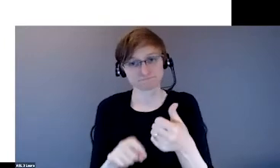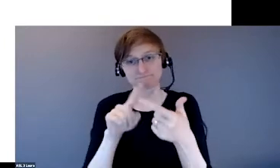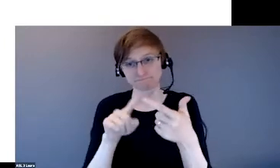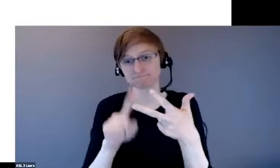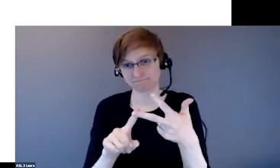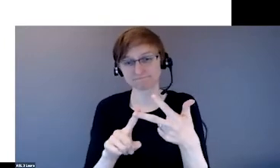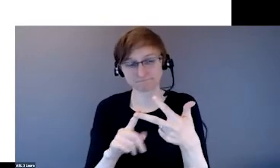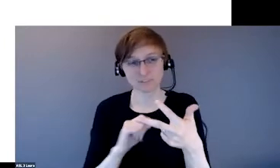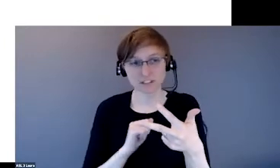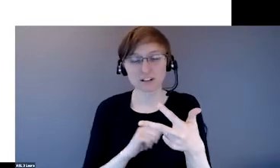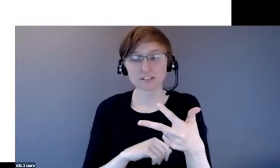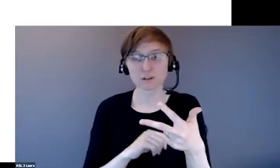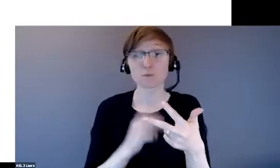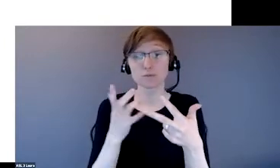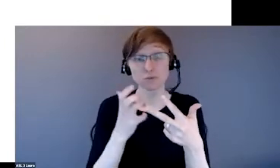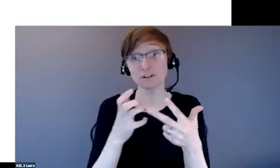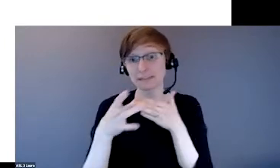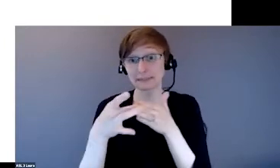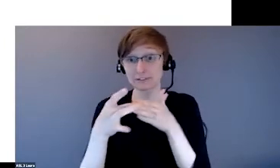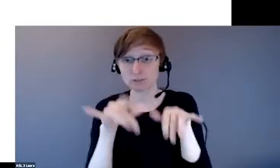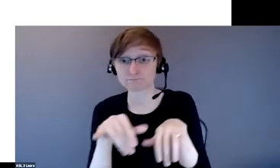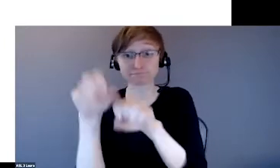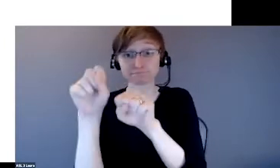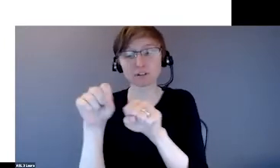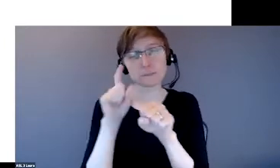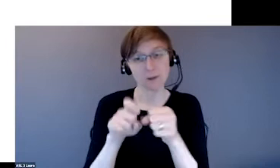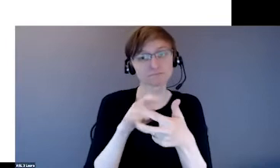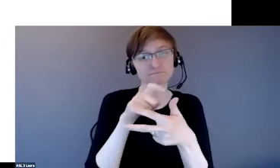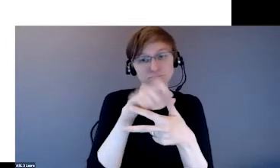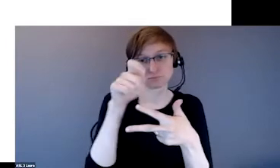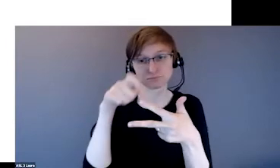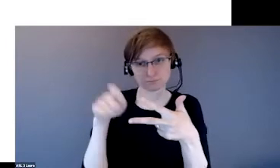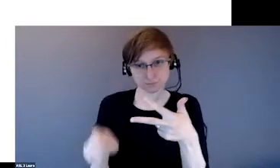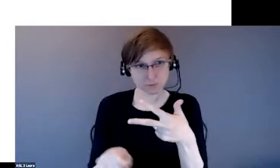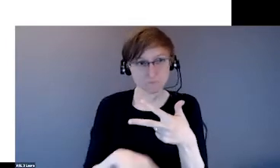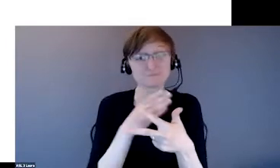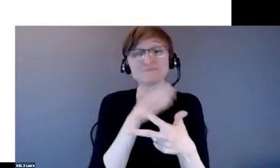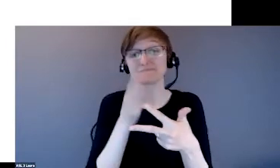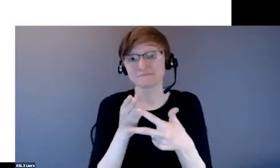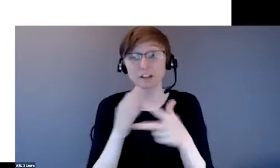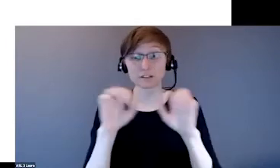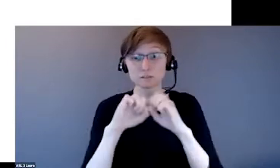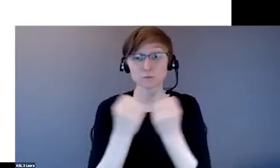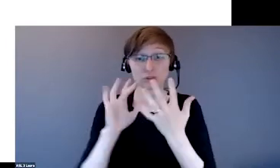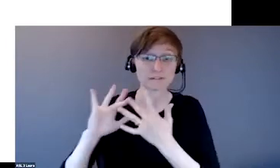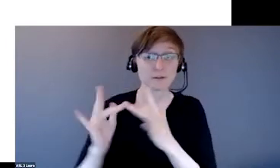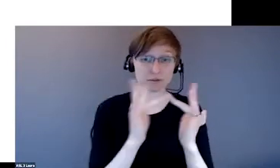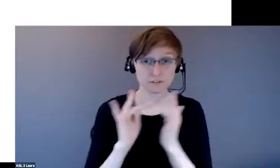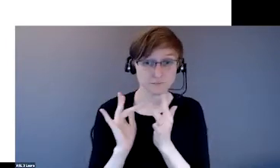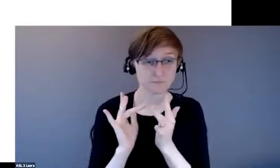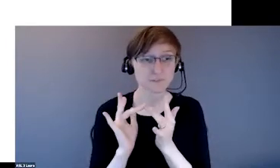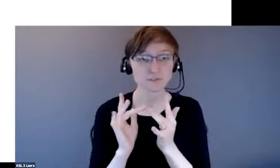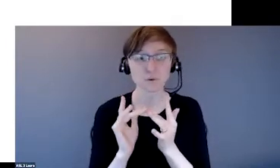other factors, the next one being social networks. So these can be broken down into two categories, those internal to the workplace